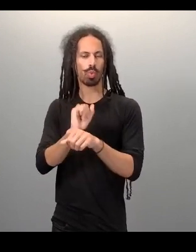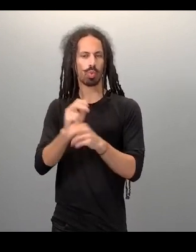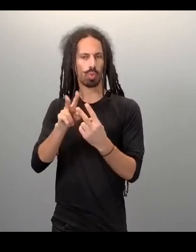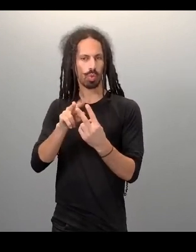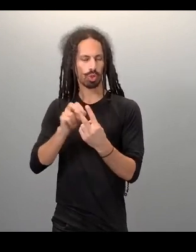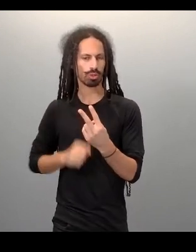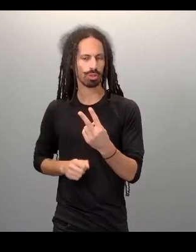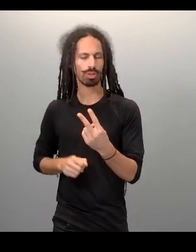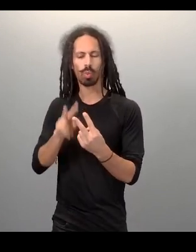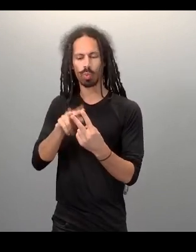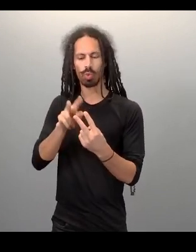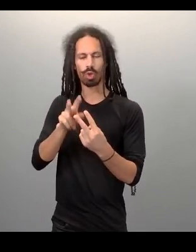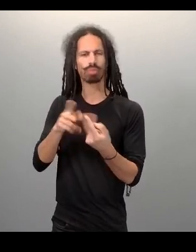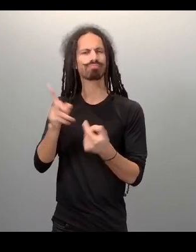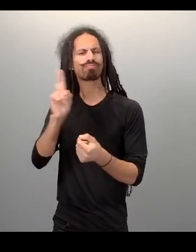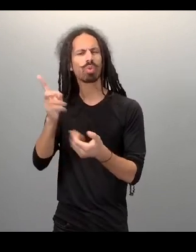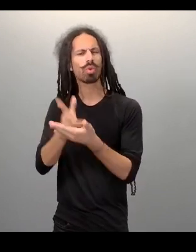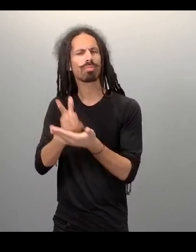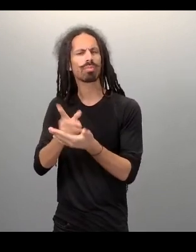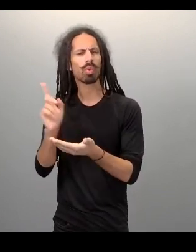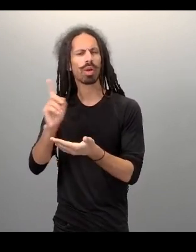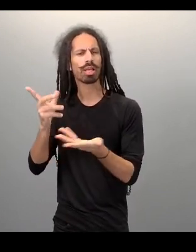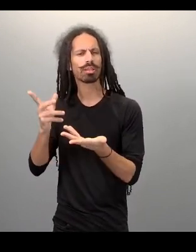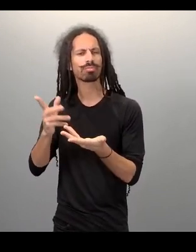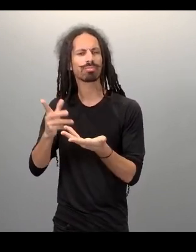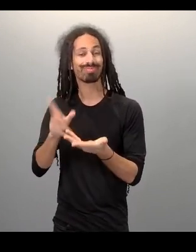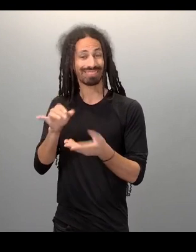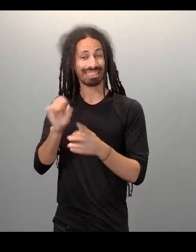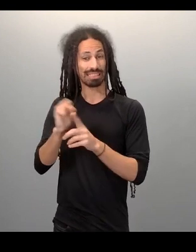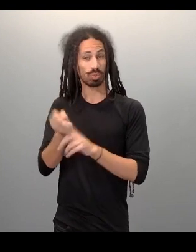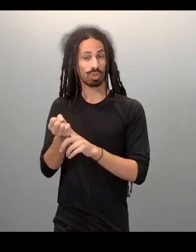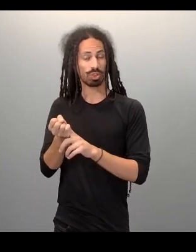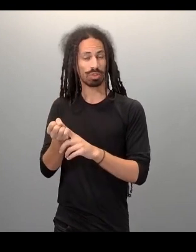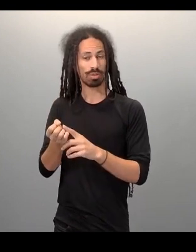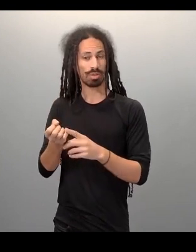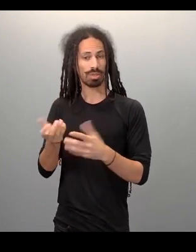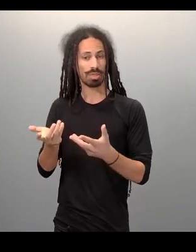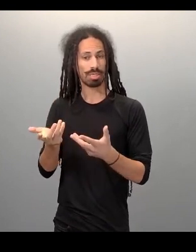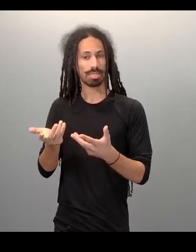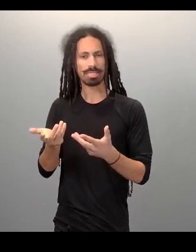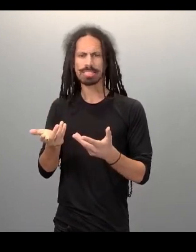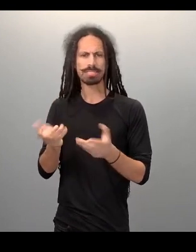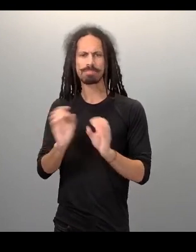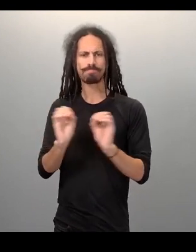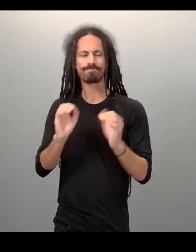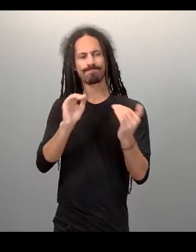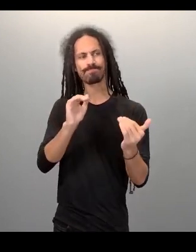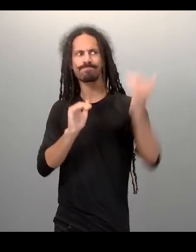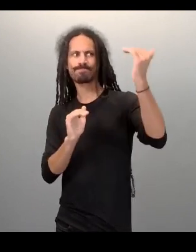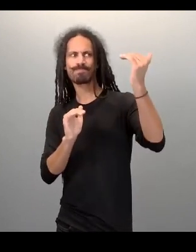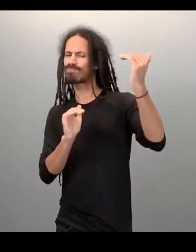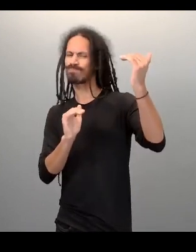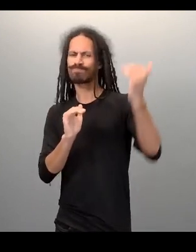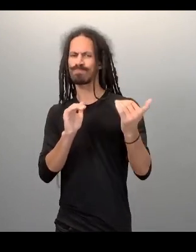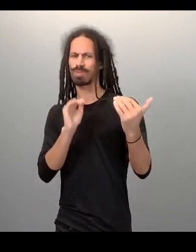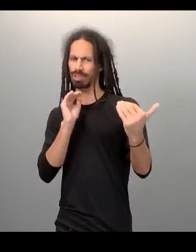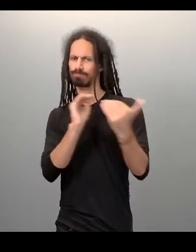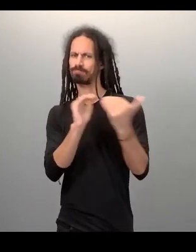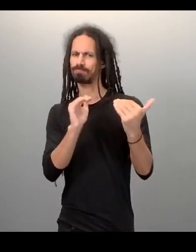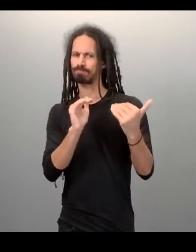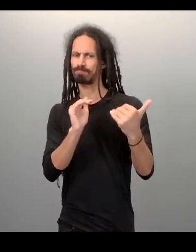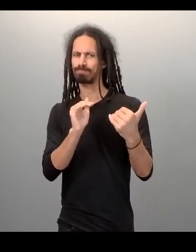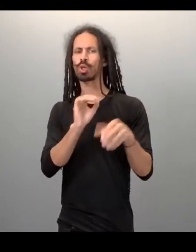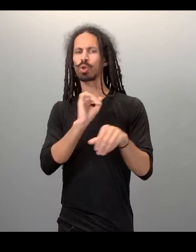tomorrow. So in this instance, there's not a difference in power. You are peers, you